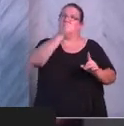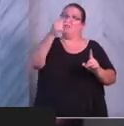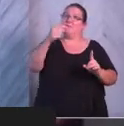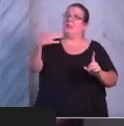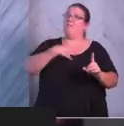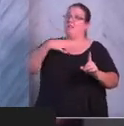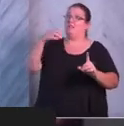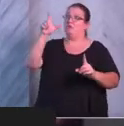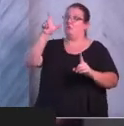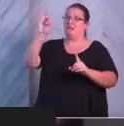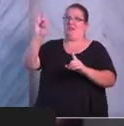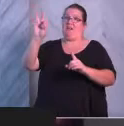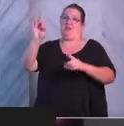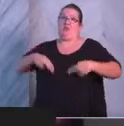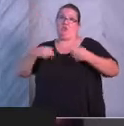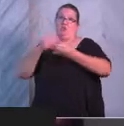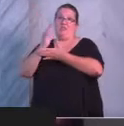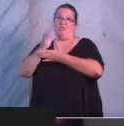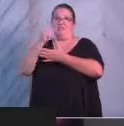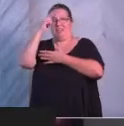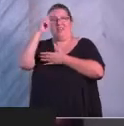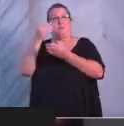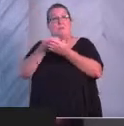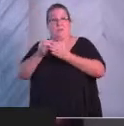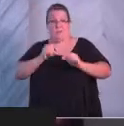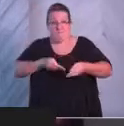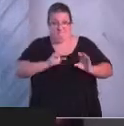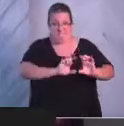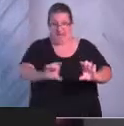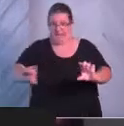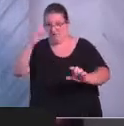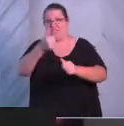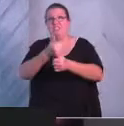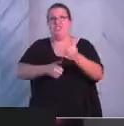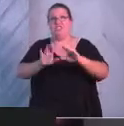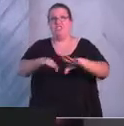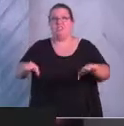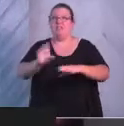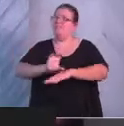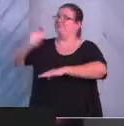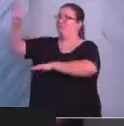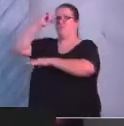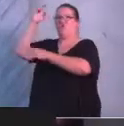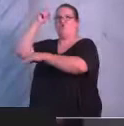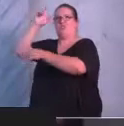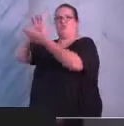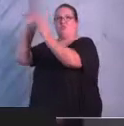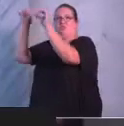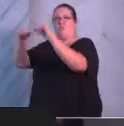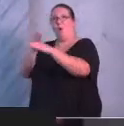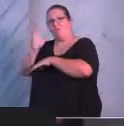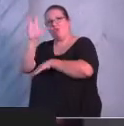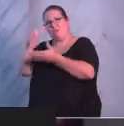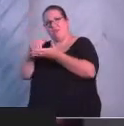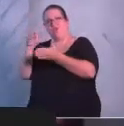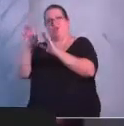Tribunal, which ordered that $40,000 be paid out to each child taken from their home and put into the residential school system. Over 3,000 children died in the